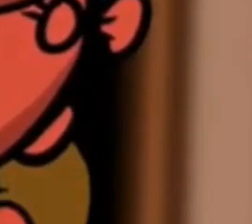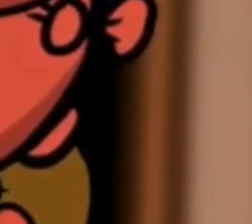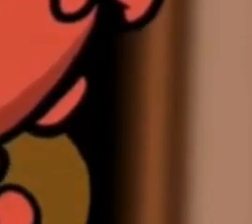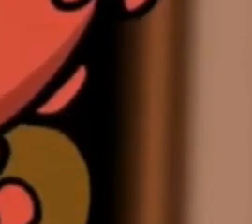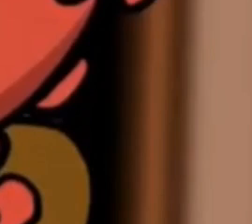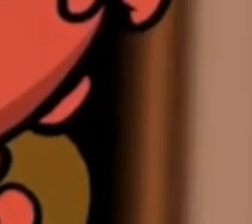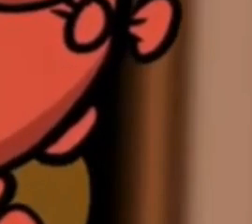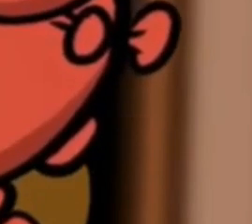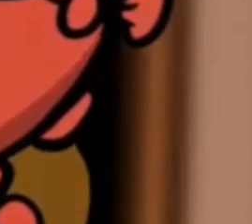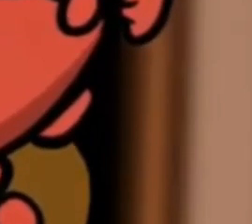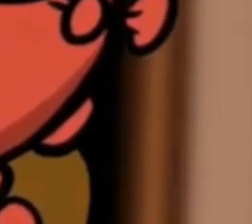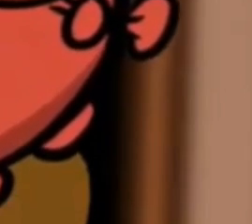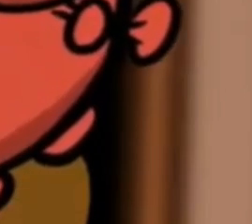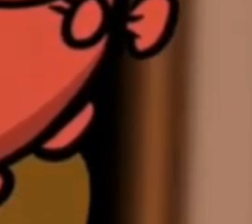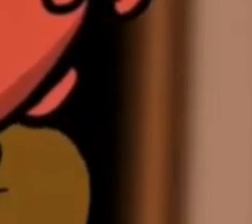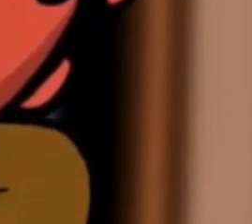manifestation,